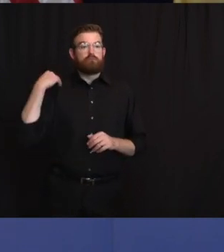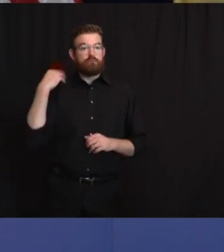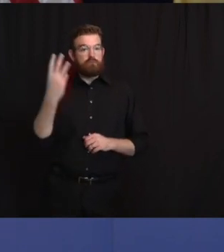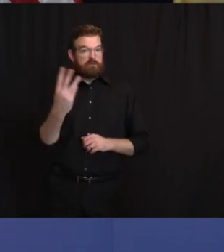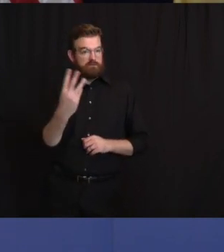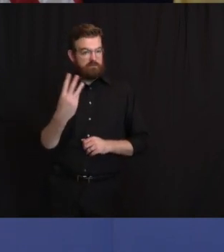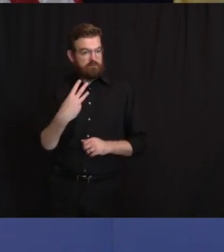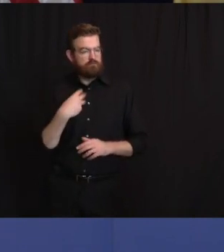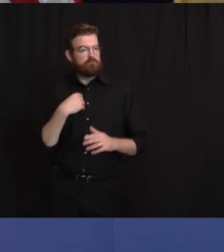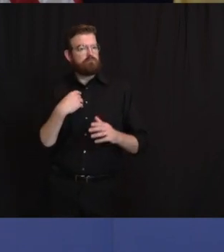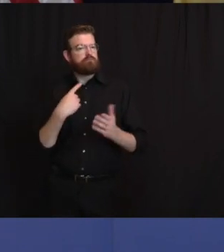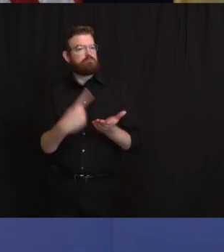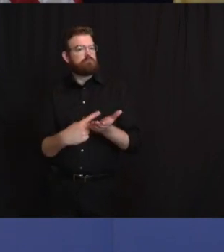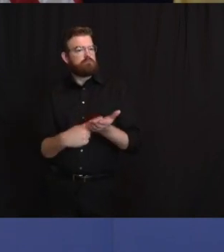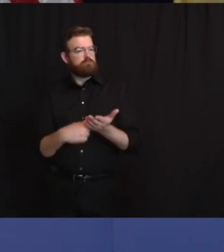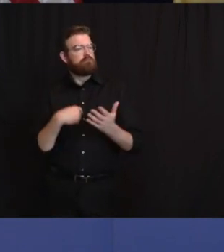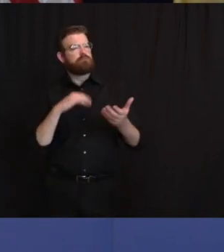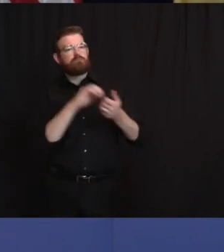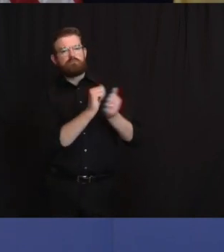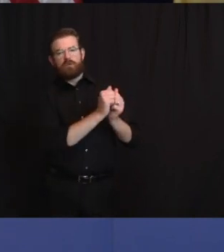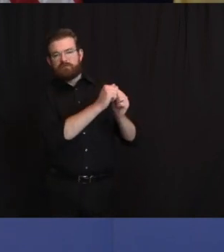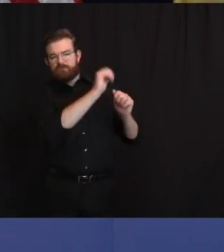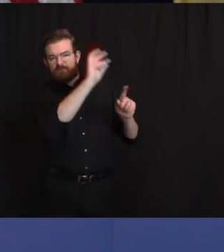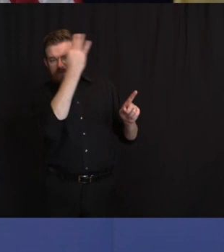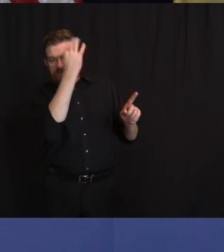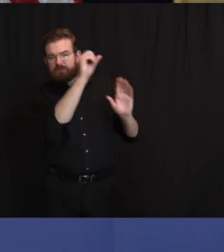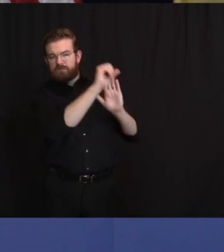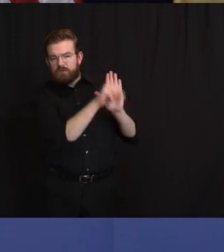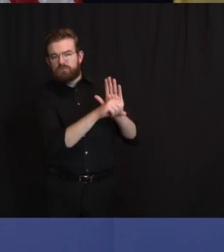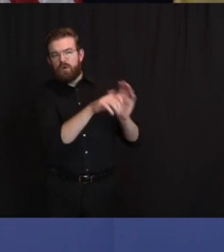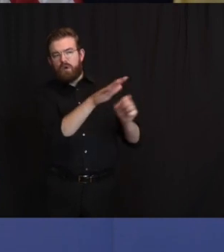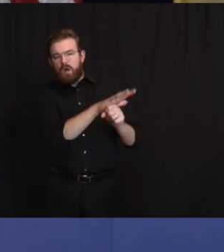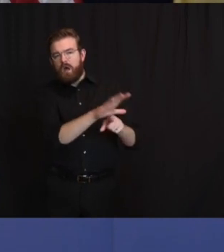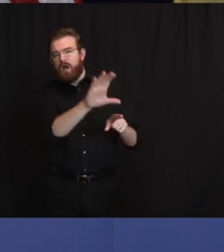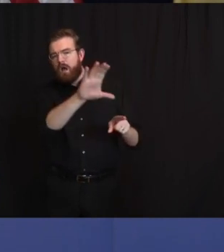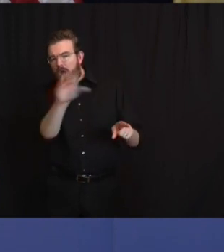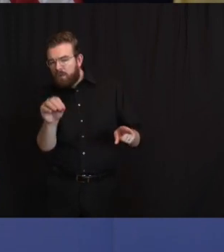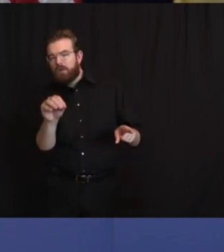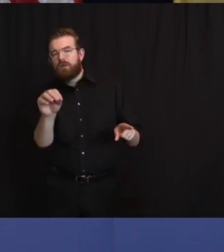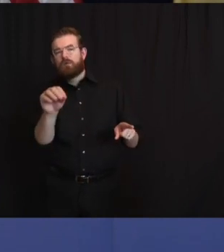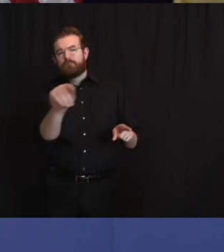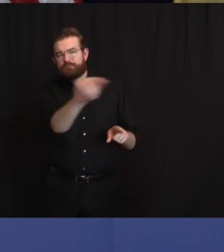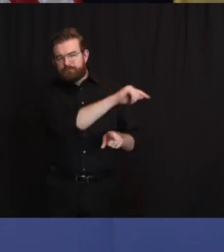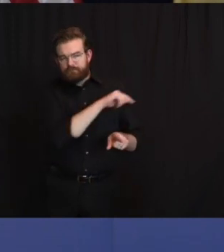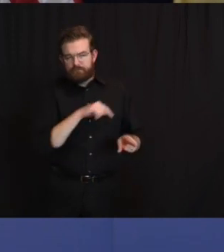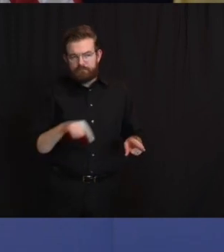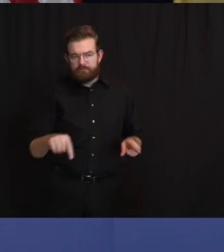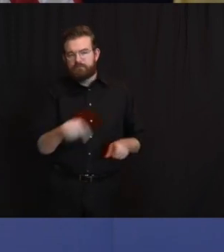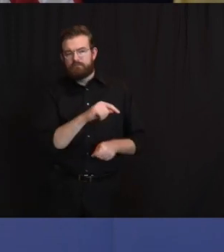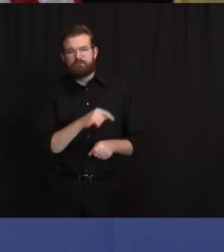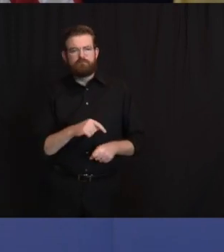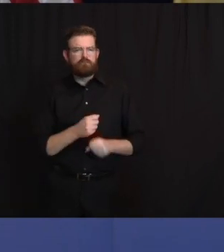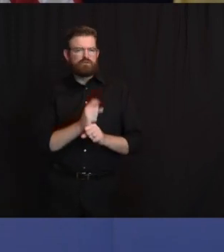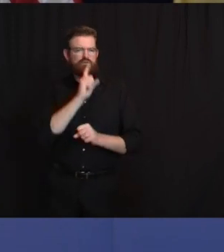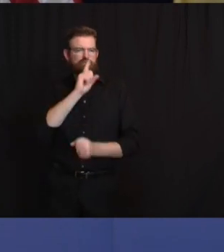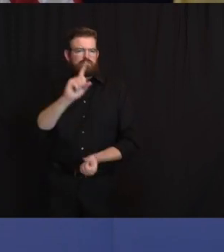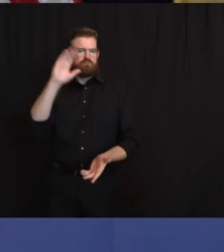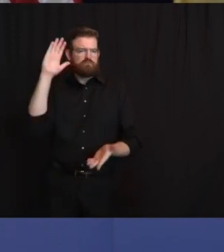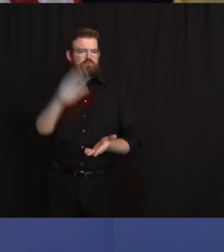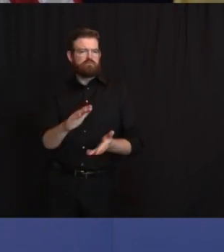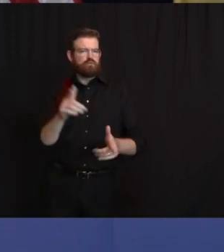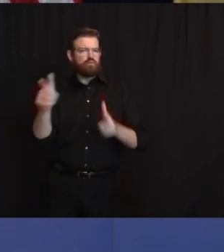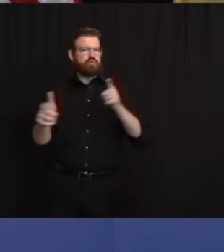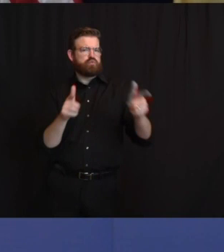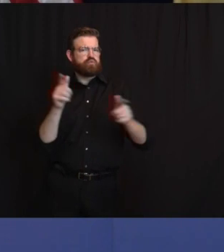state, county, and local levels to make sure that we do everything possible to mitigate the violence that we've seen flare up over